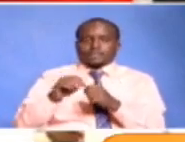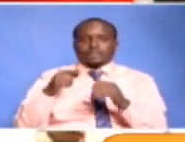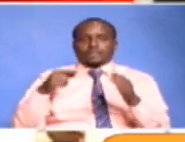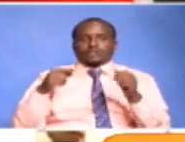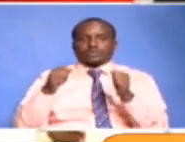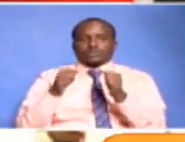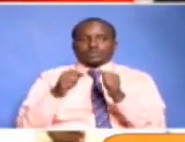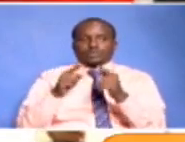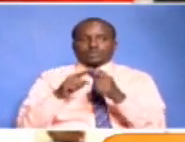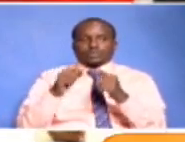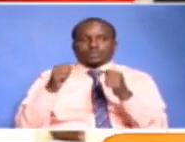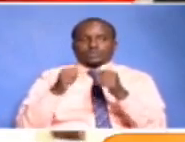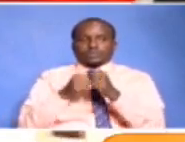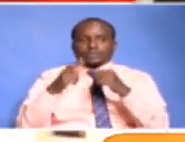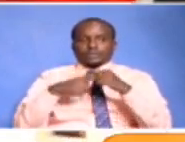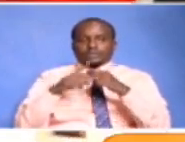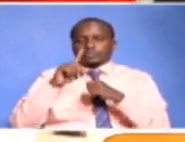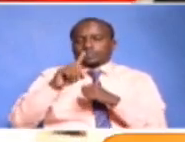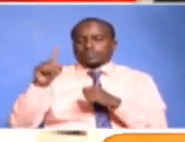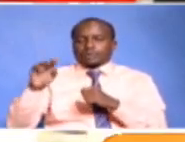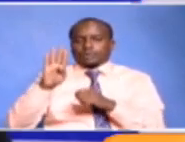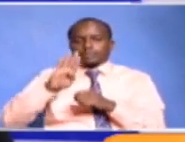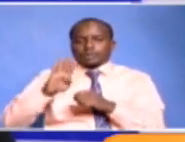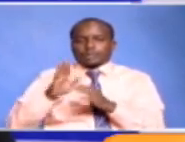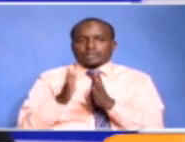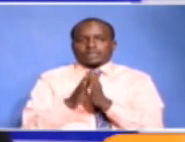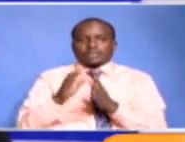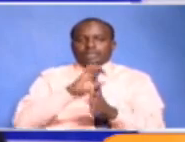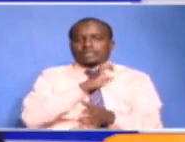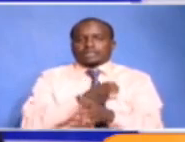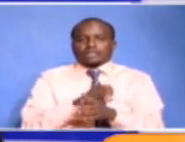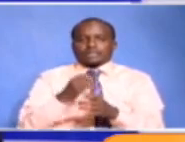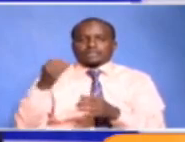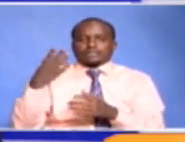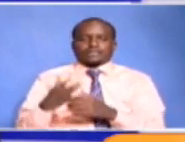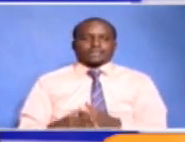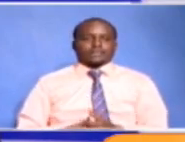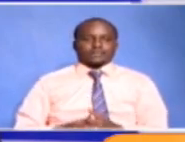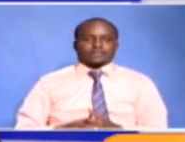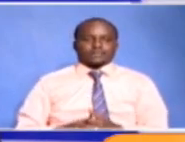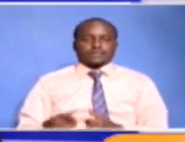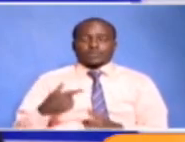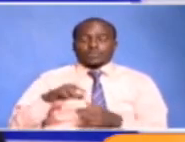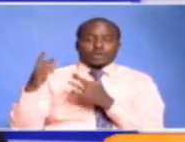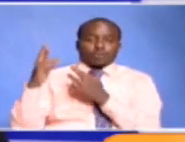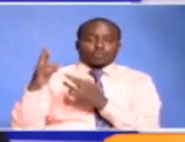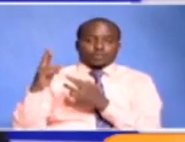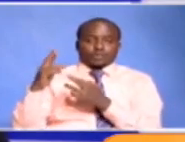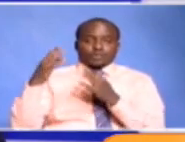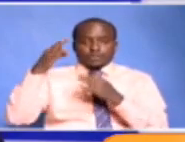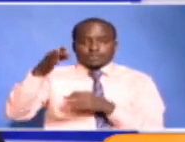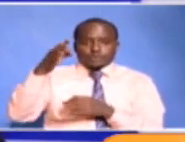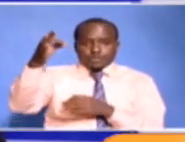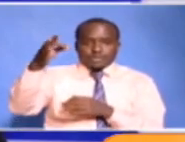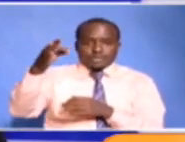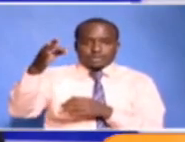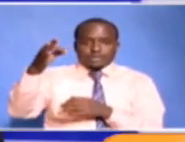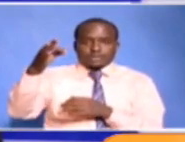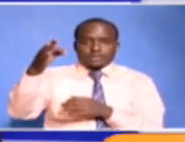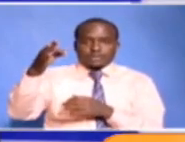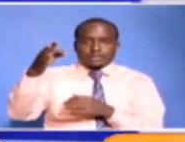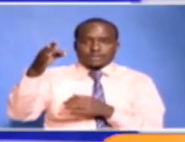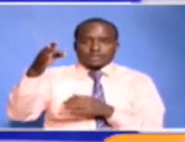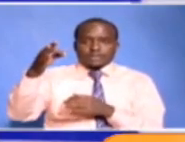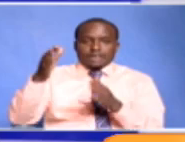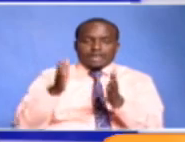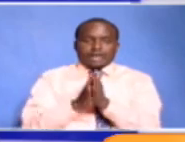17.11 billion shillings, while energy sales increased by 6%. We are hopeful on the future, and I wouldn't